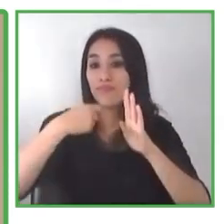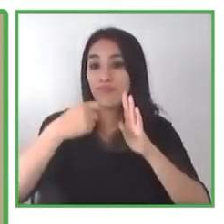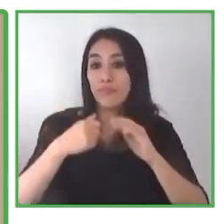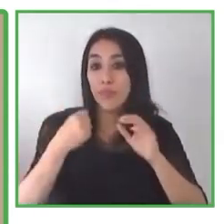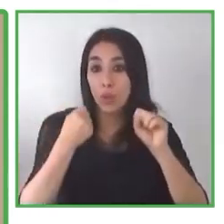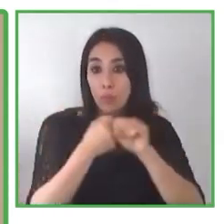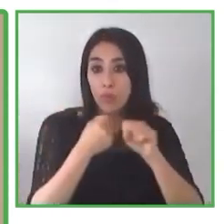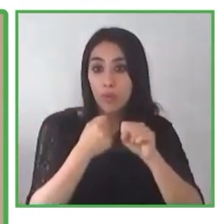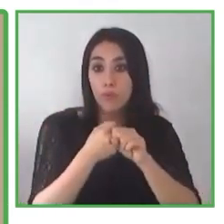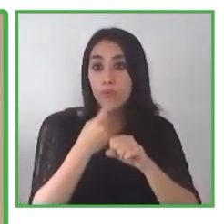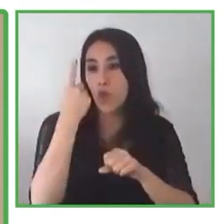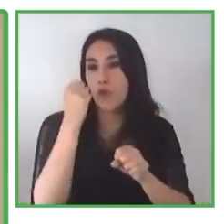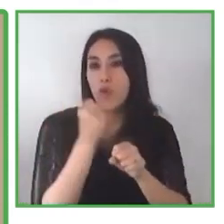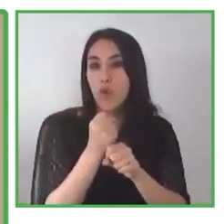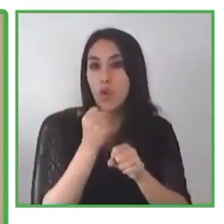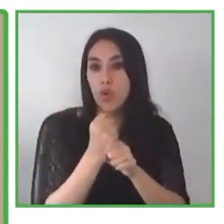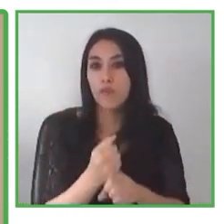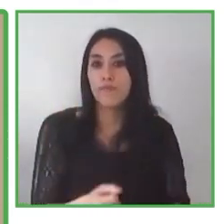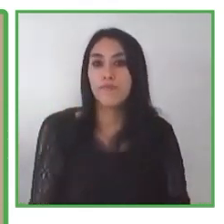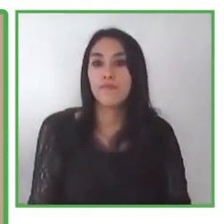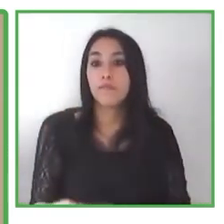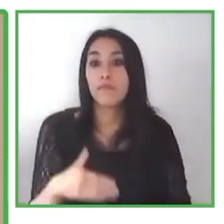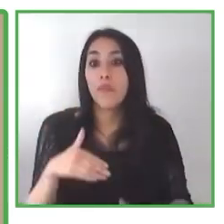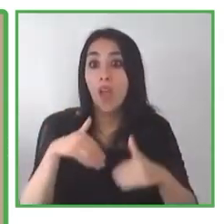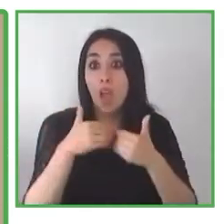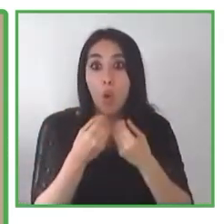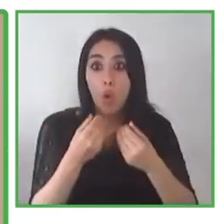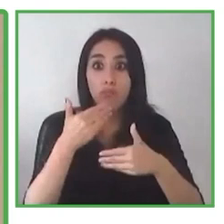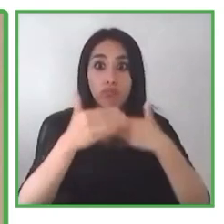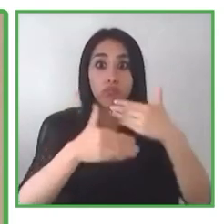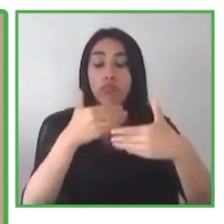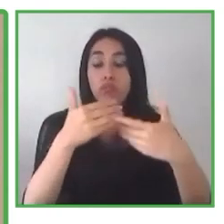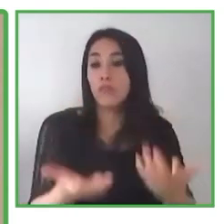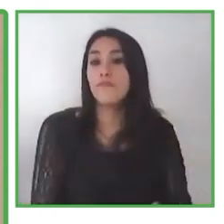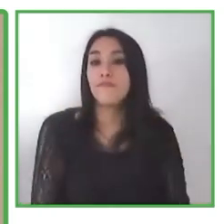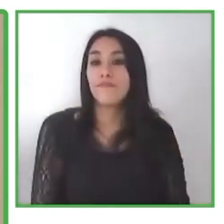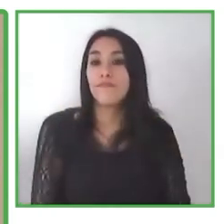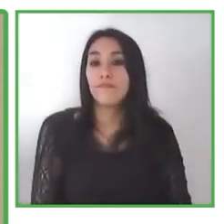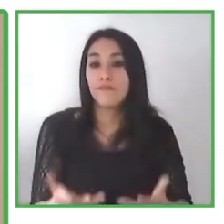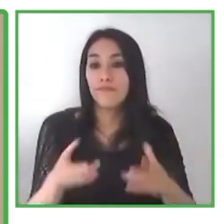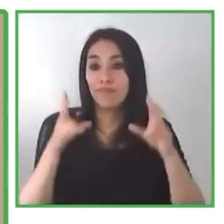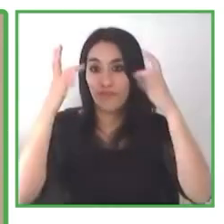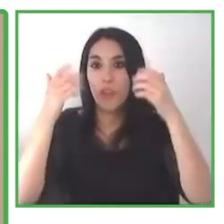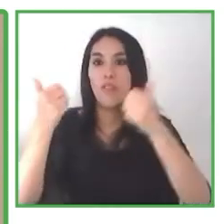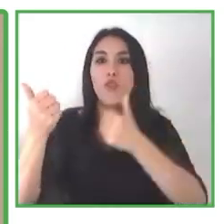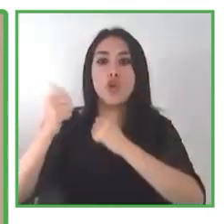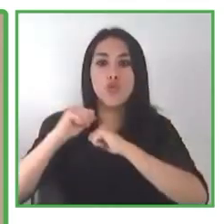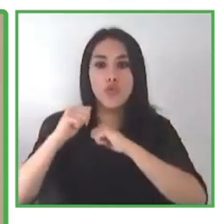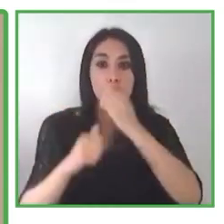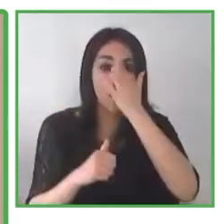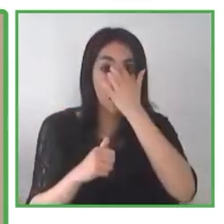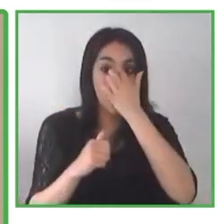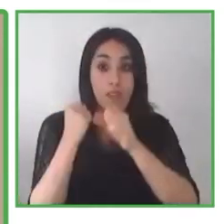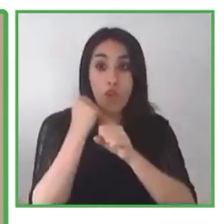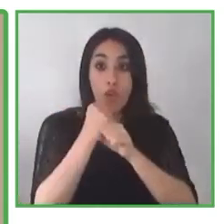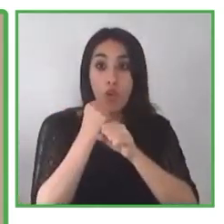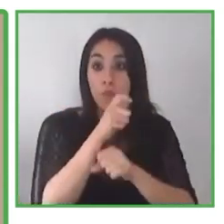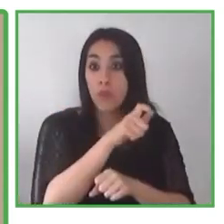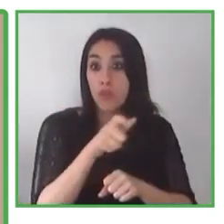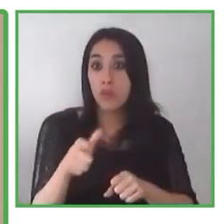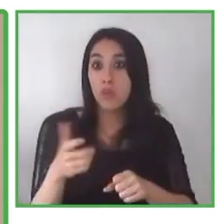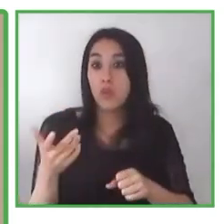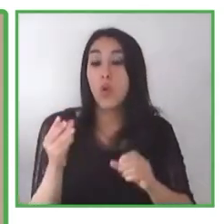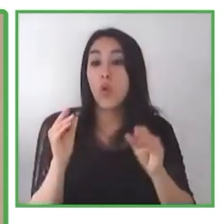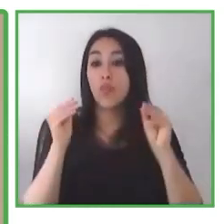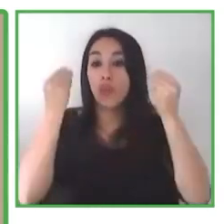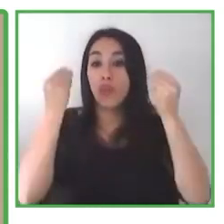project supports a workshop on the challenges on employment for young people and adults in the